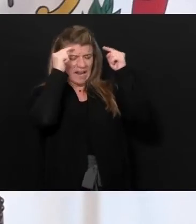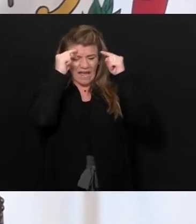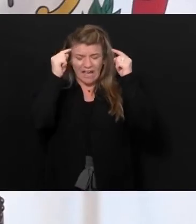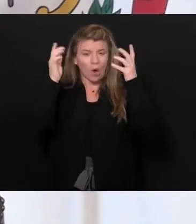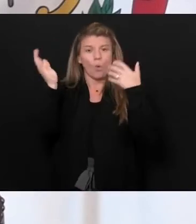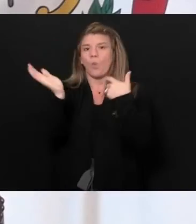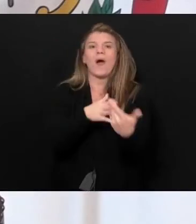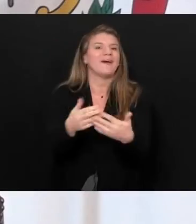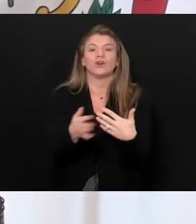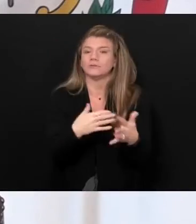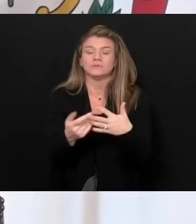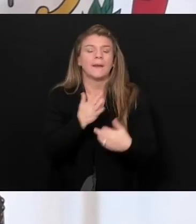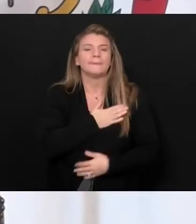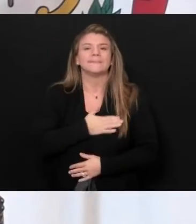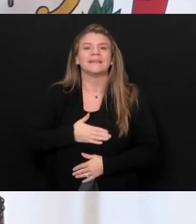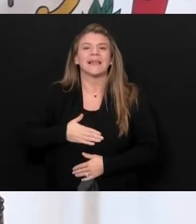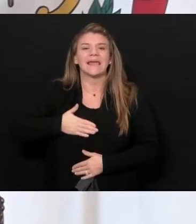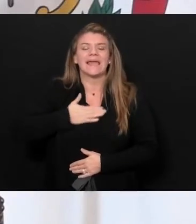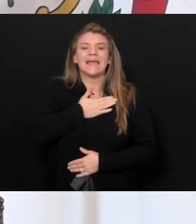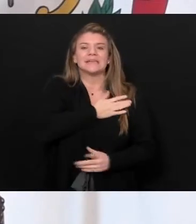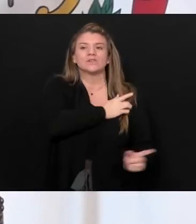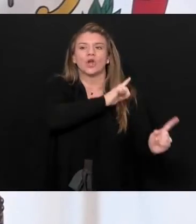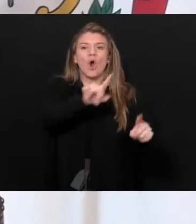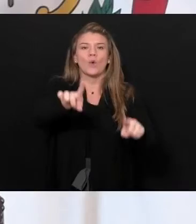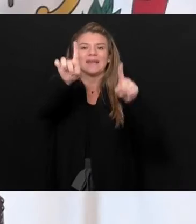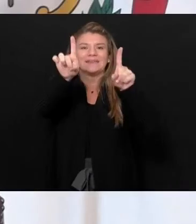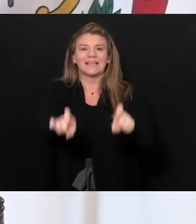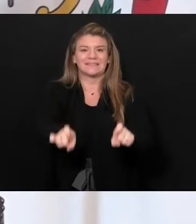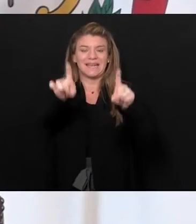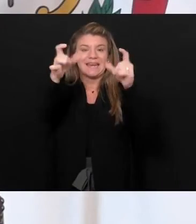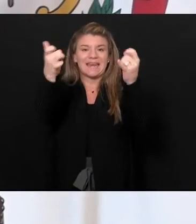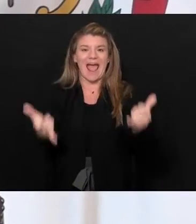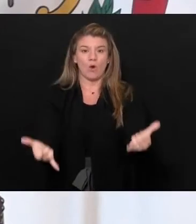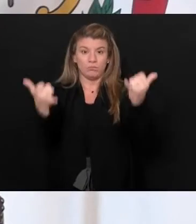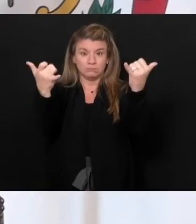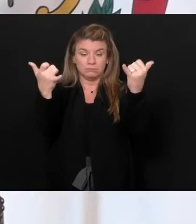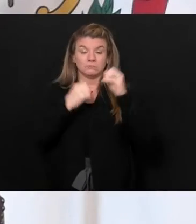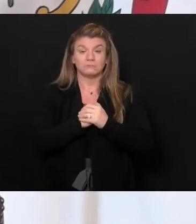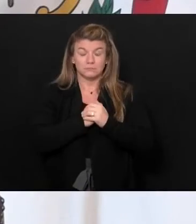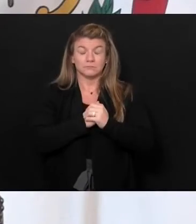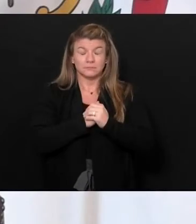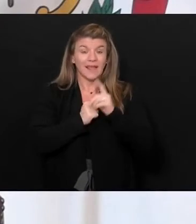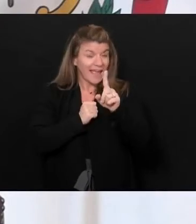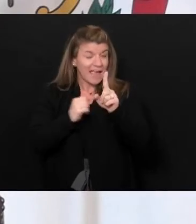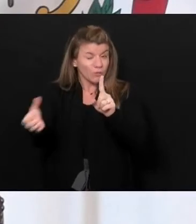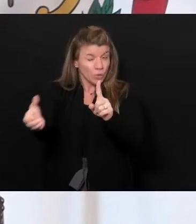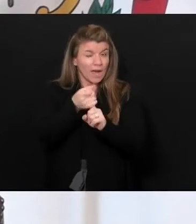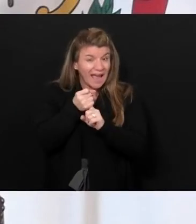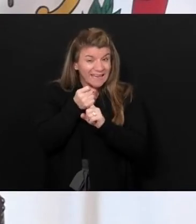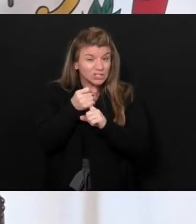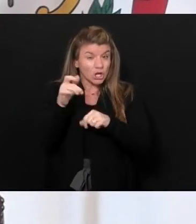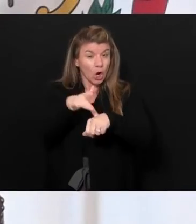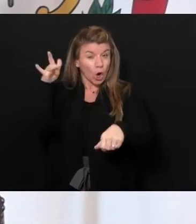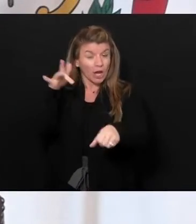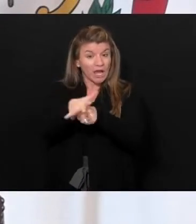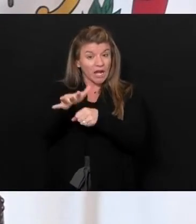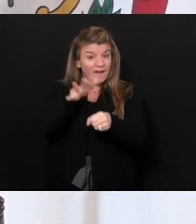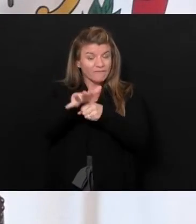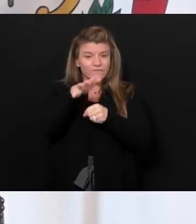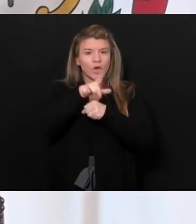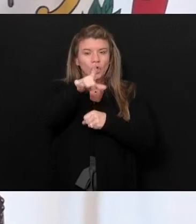whatever, please go get tested right then. Because if we can catch it early, you'll